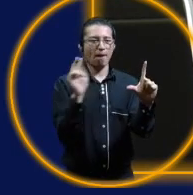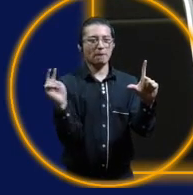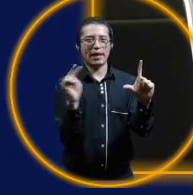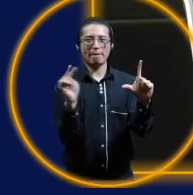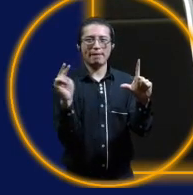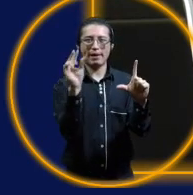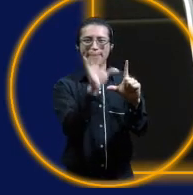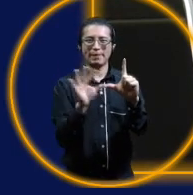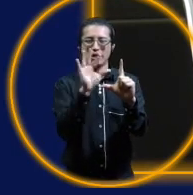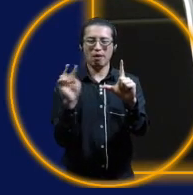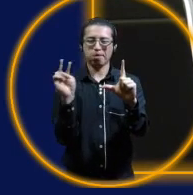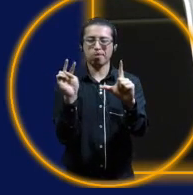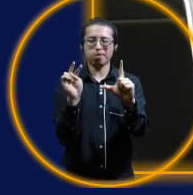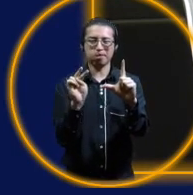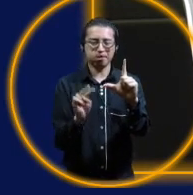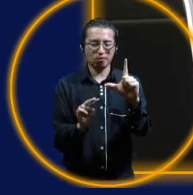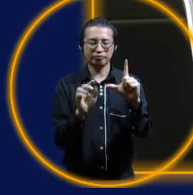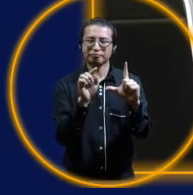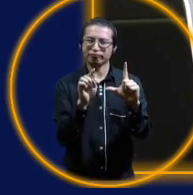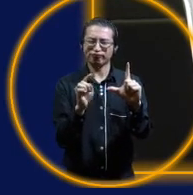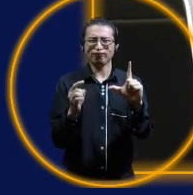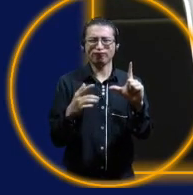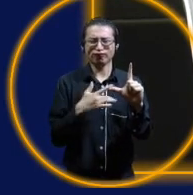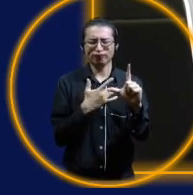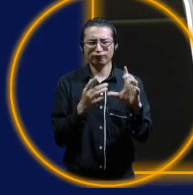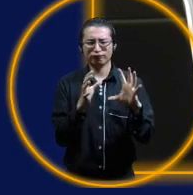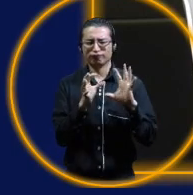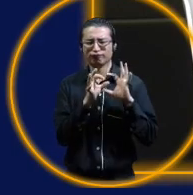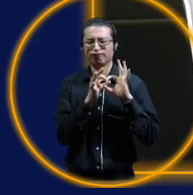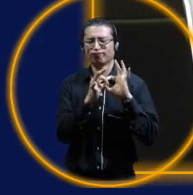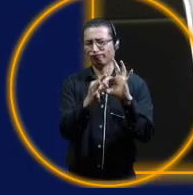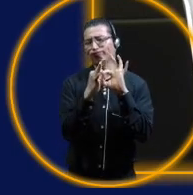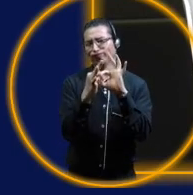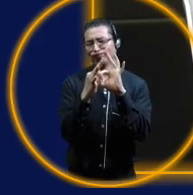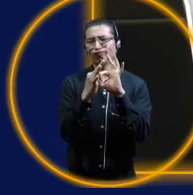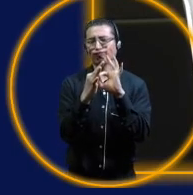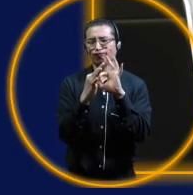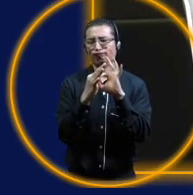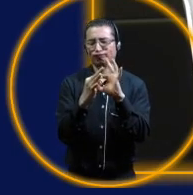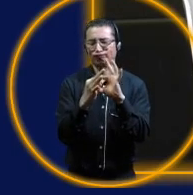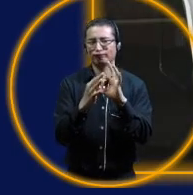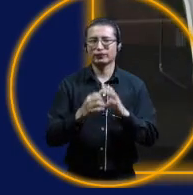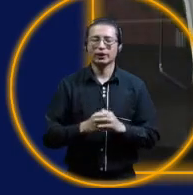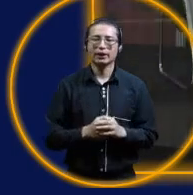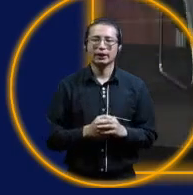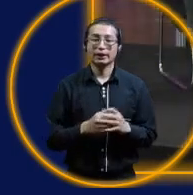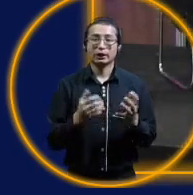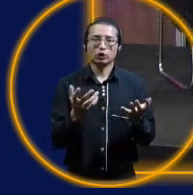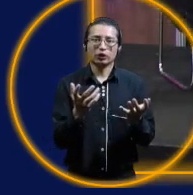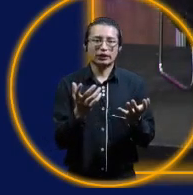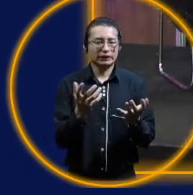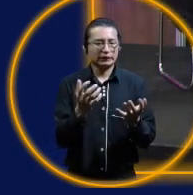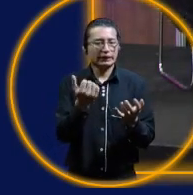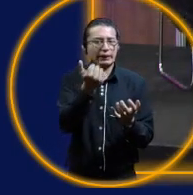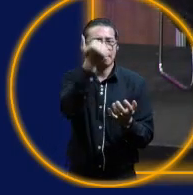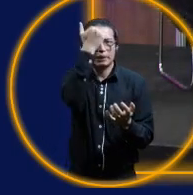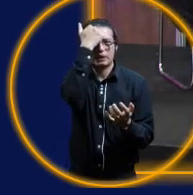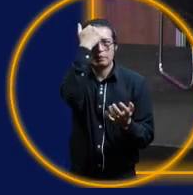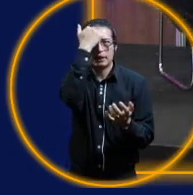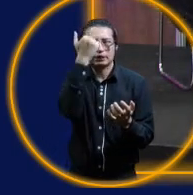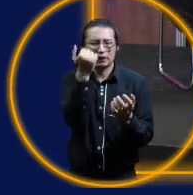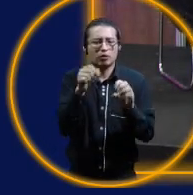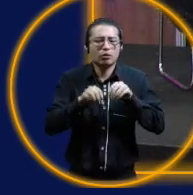really about connection. Yeah. So that's like your main priority that you look for, and sort of the fact